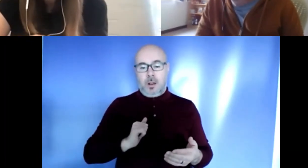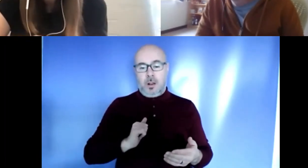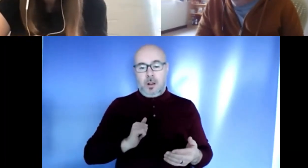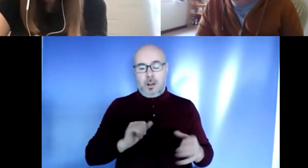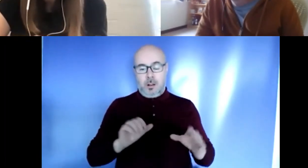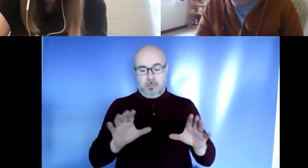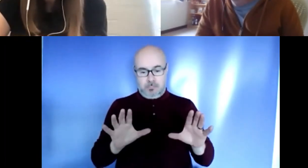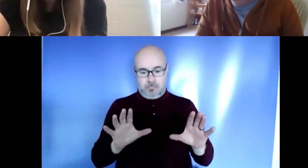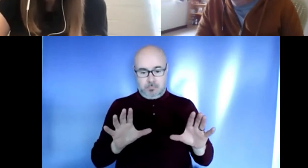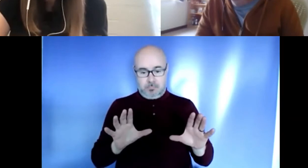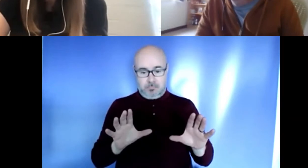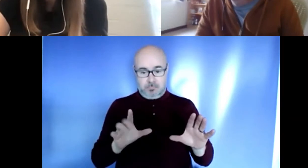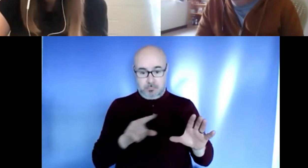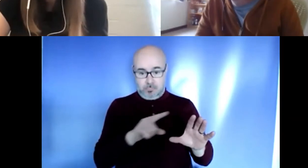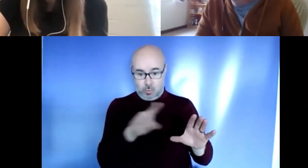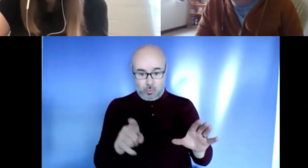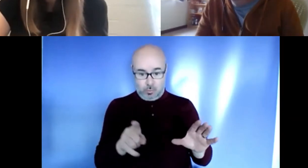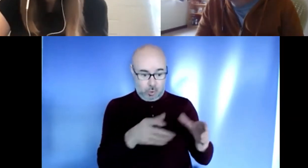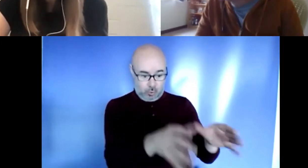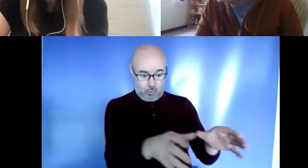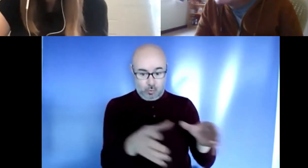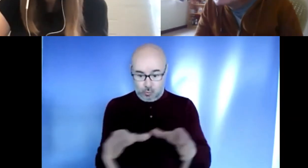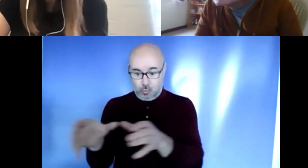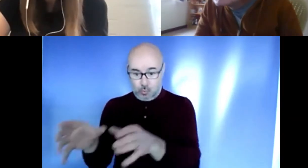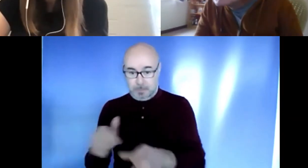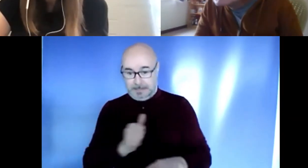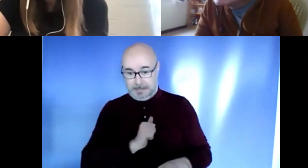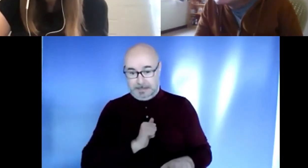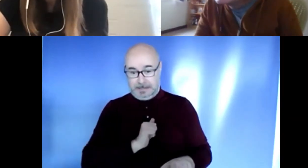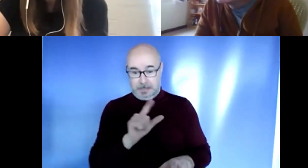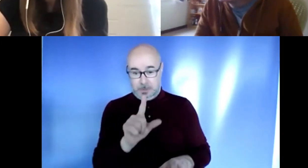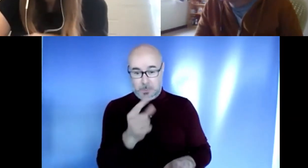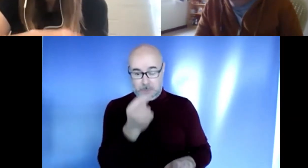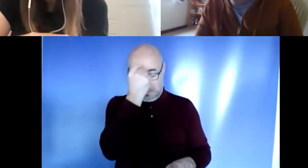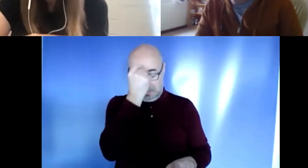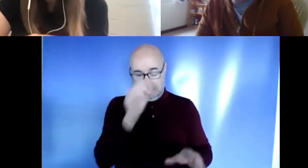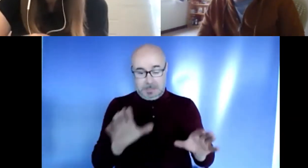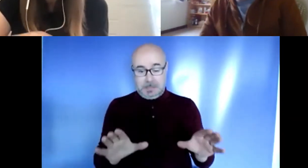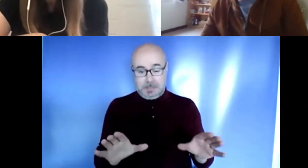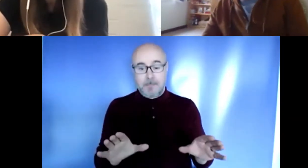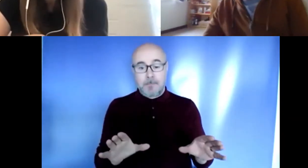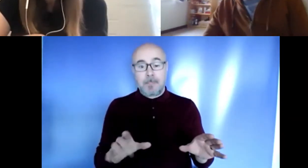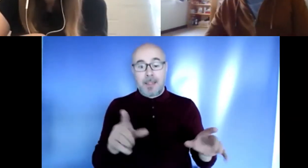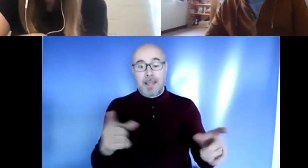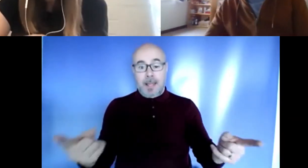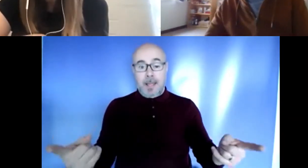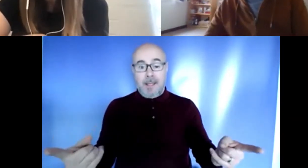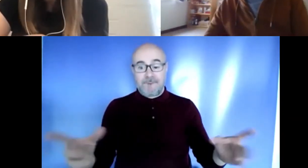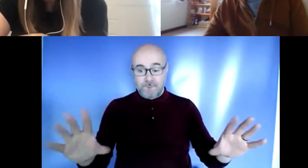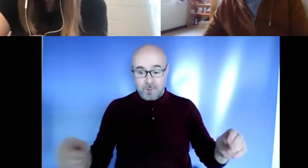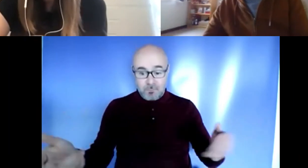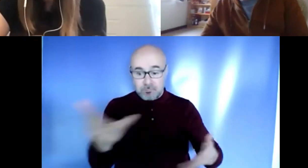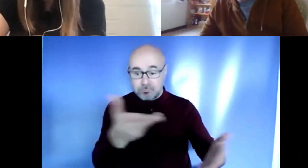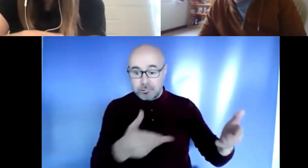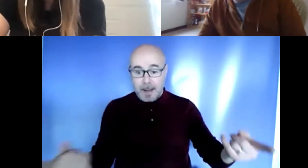in the main room. So in just a few minutes, you'll be prompted into your discussion groups, and we'll see you back here in just after half an